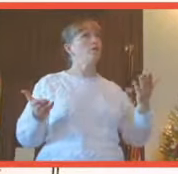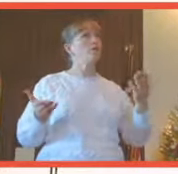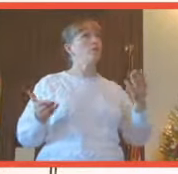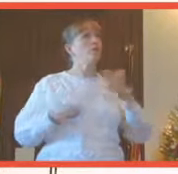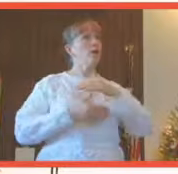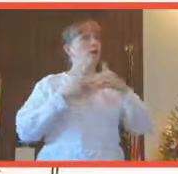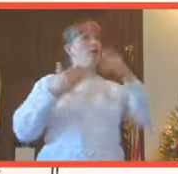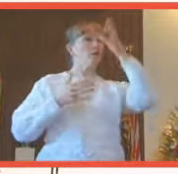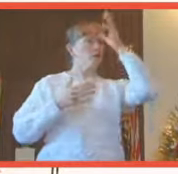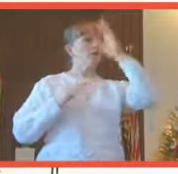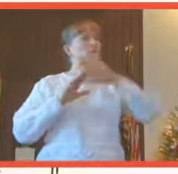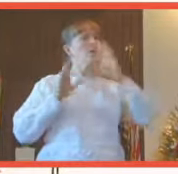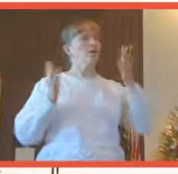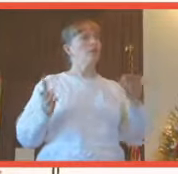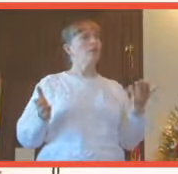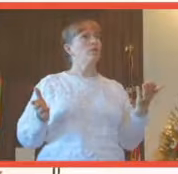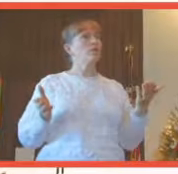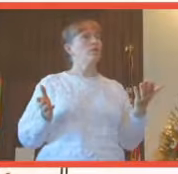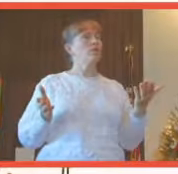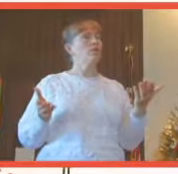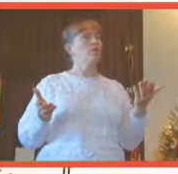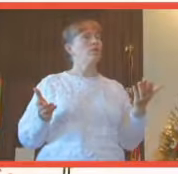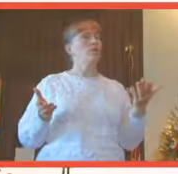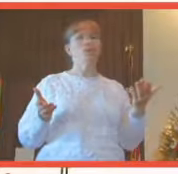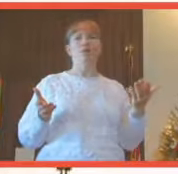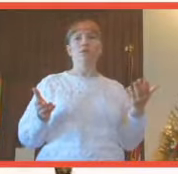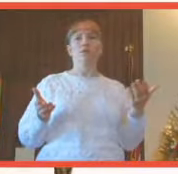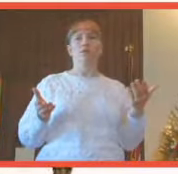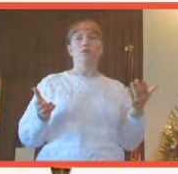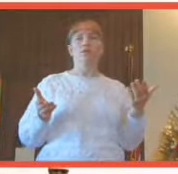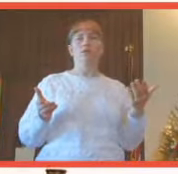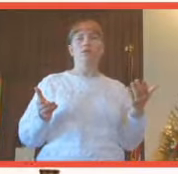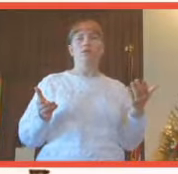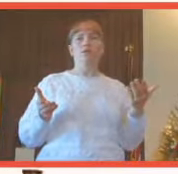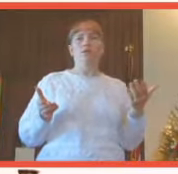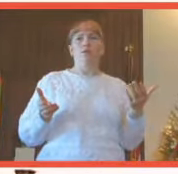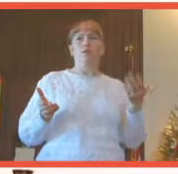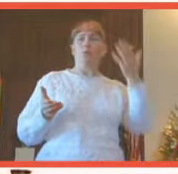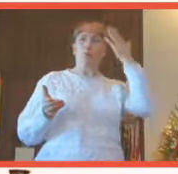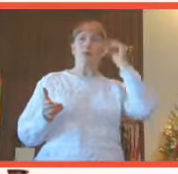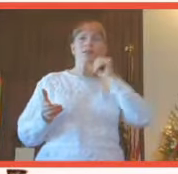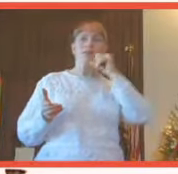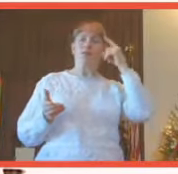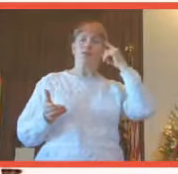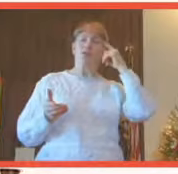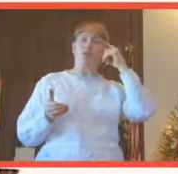Father's house. Like, whoa. Why wouldn't you think of looking for me here?